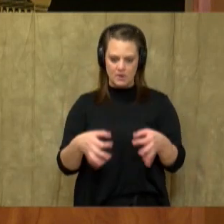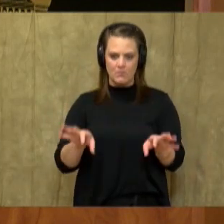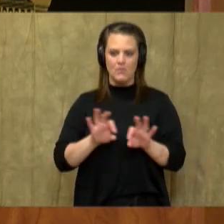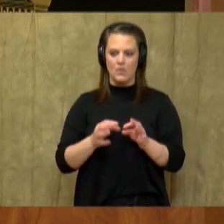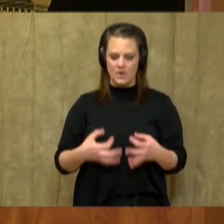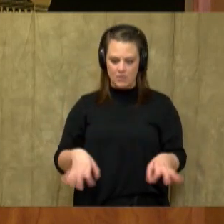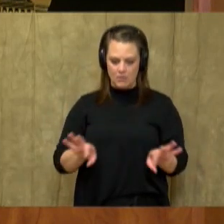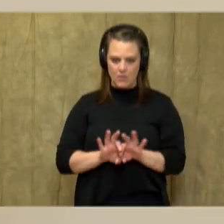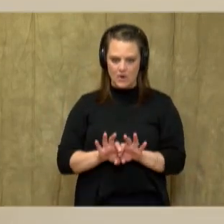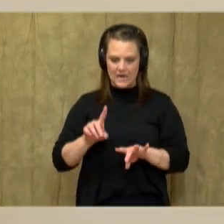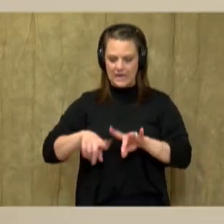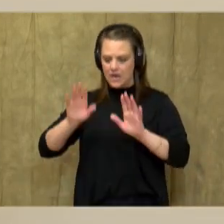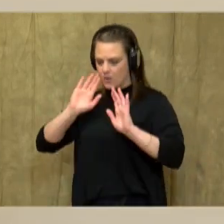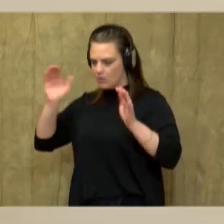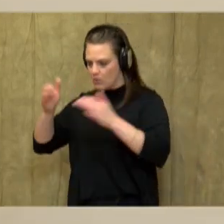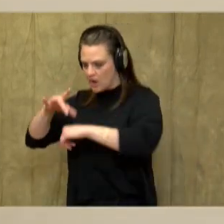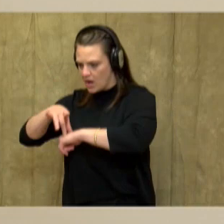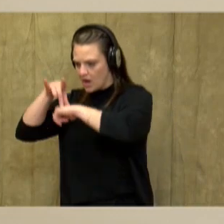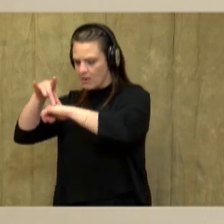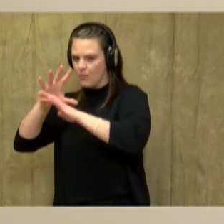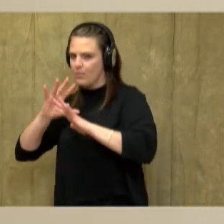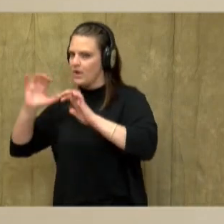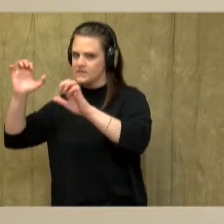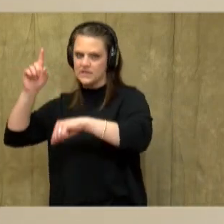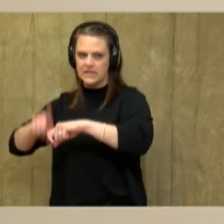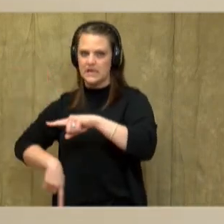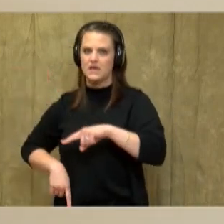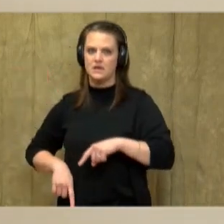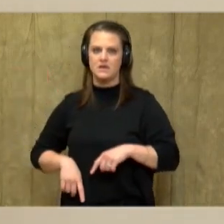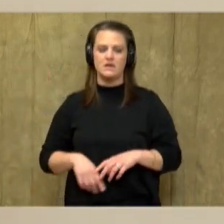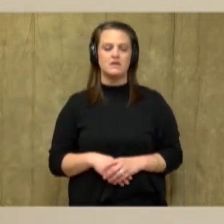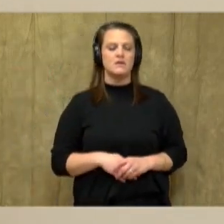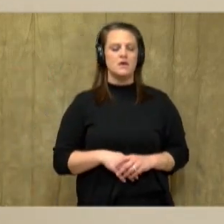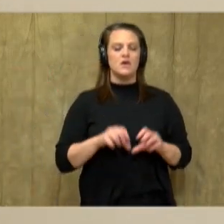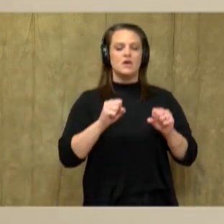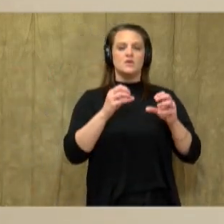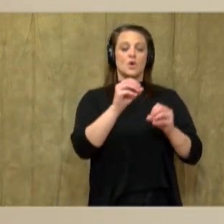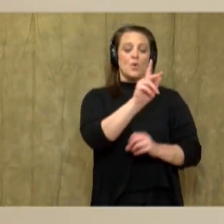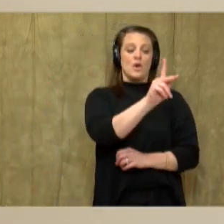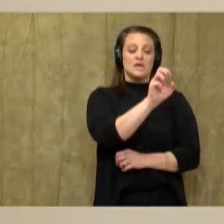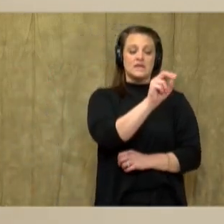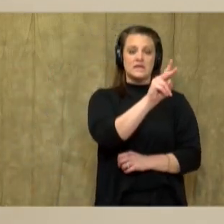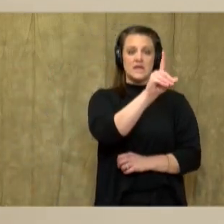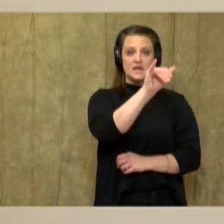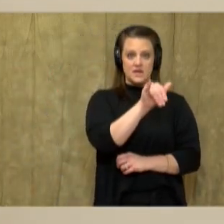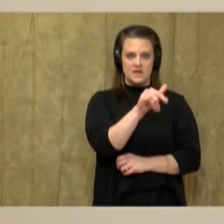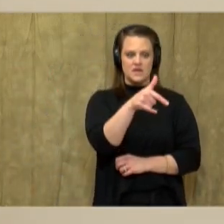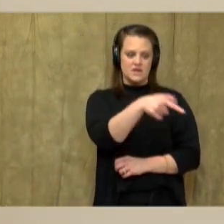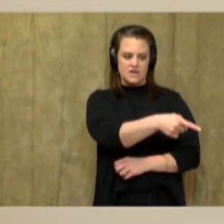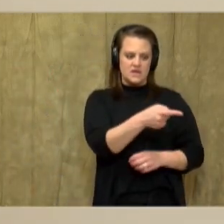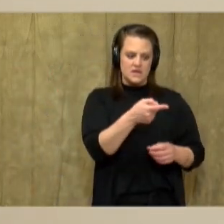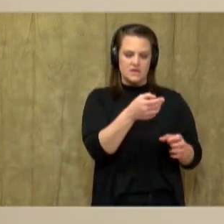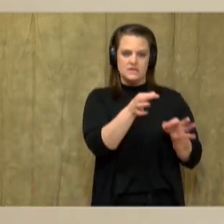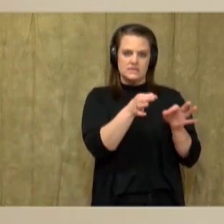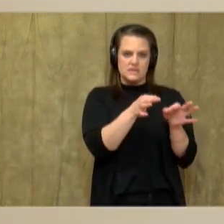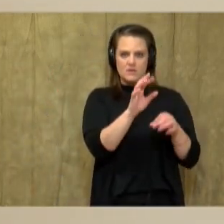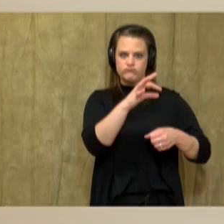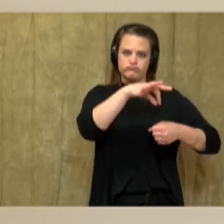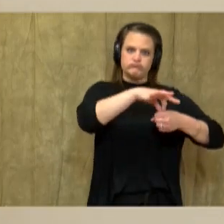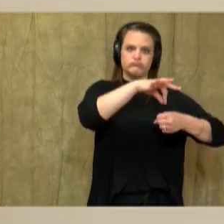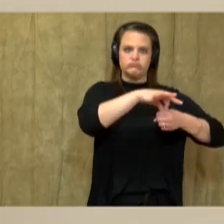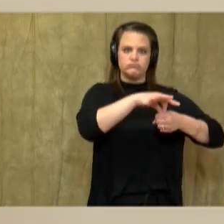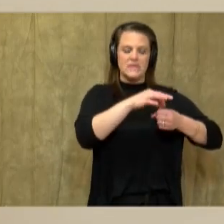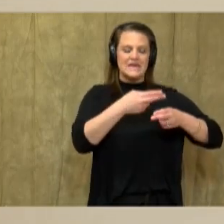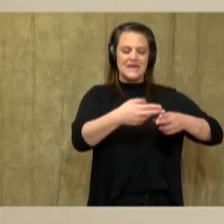for presidency, so he drops out. The brother of President Kennedy, John F. Kennedy, decides to run. His name is